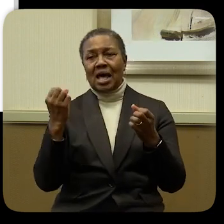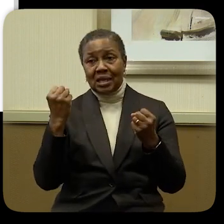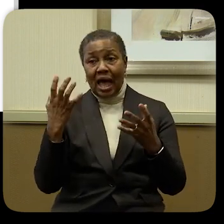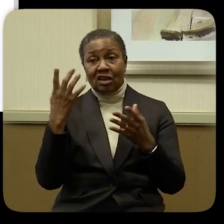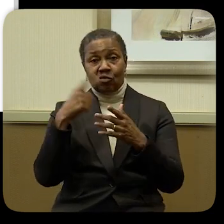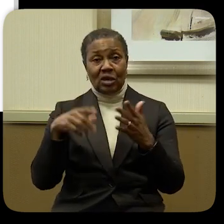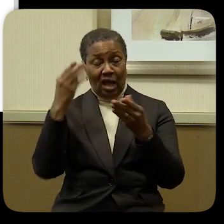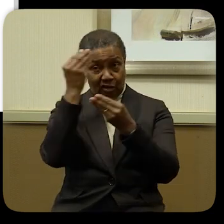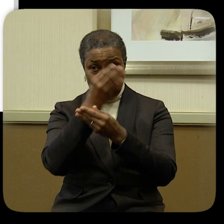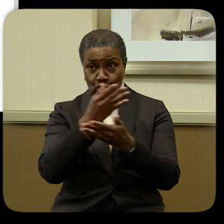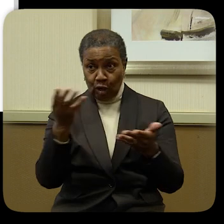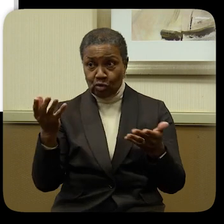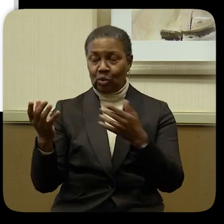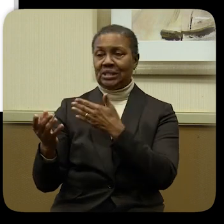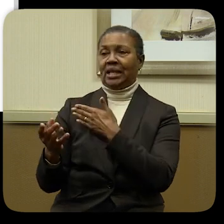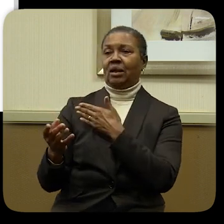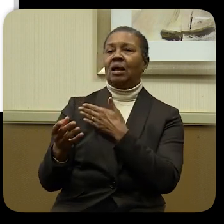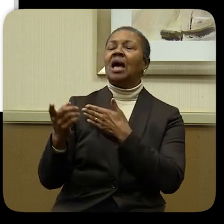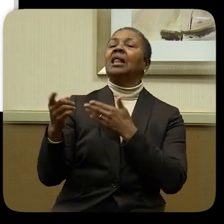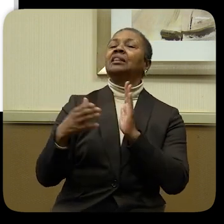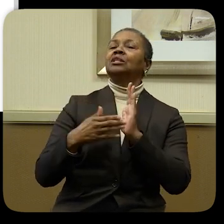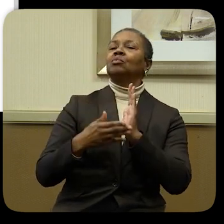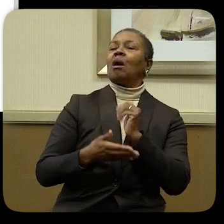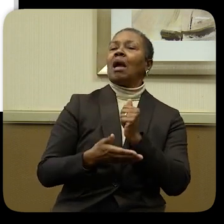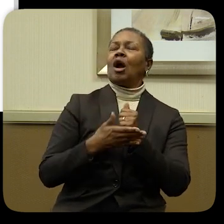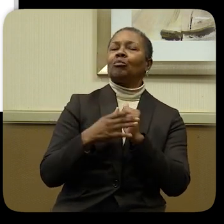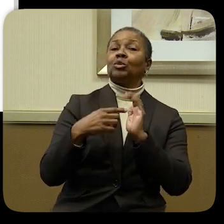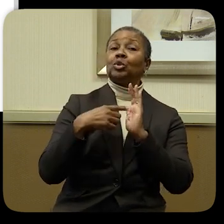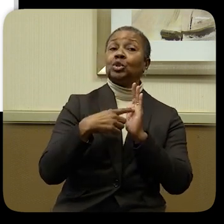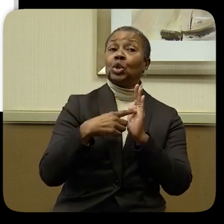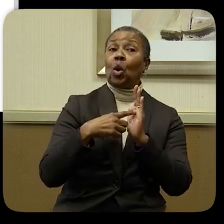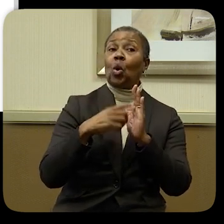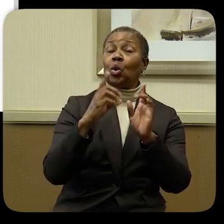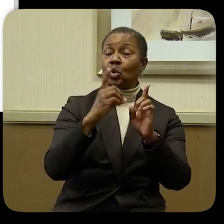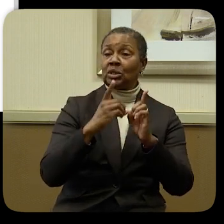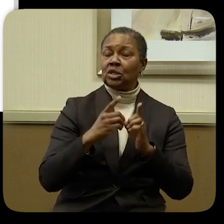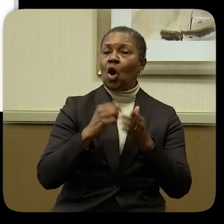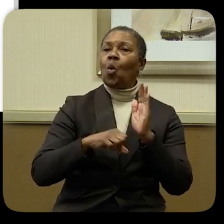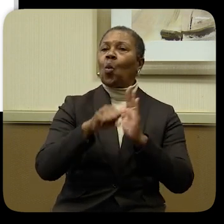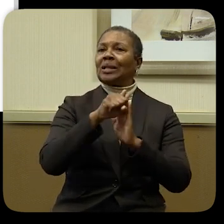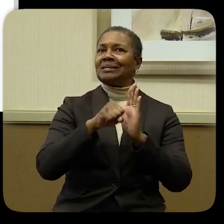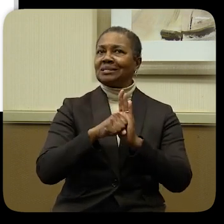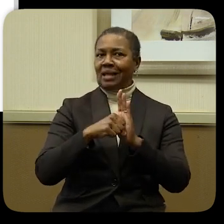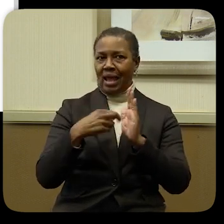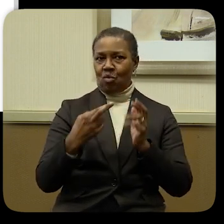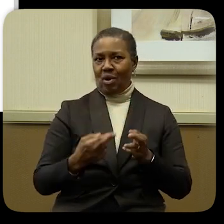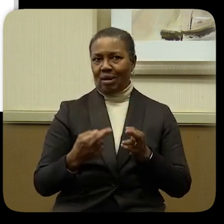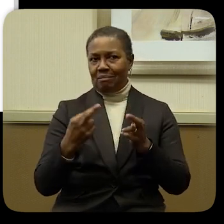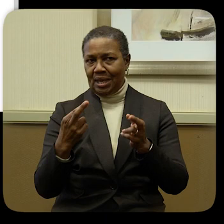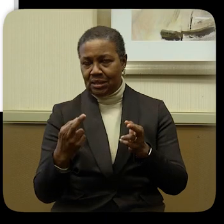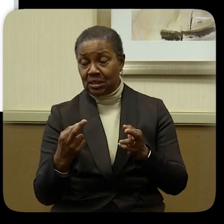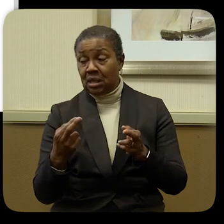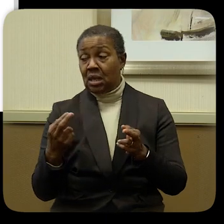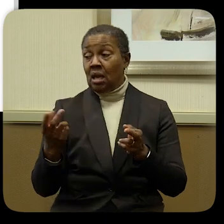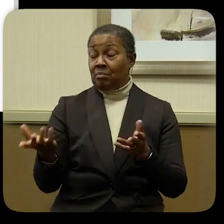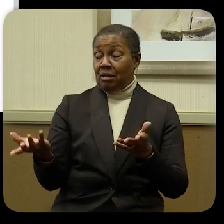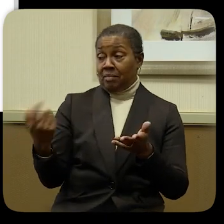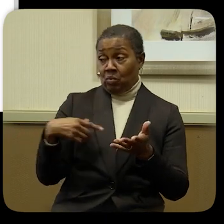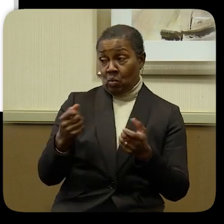this is helpful to show your district to say this is what the state's recommending. These are some of the things that we might want to start thinking